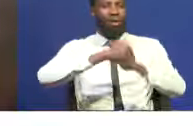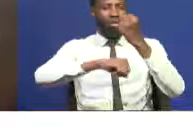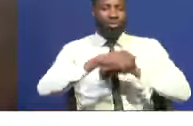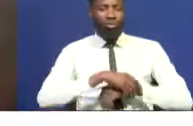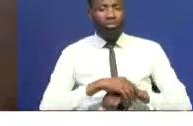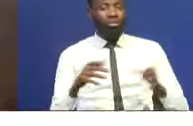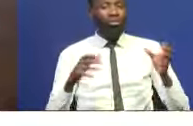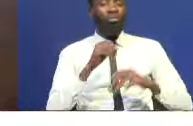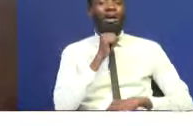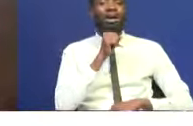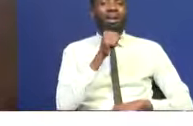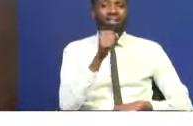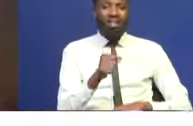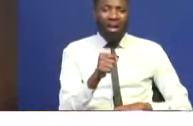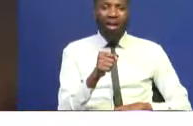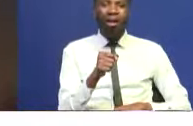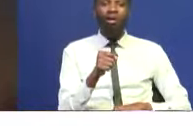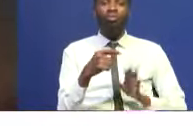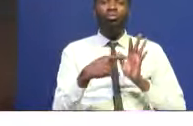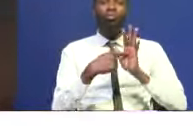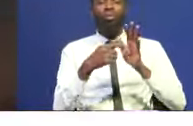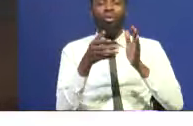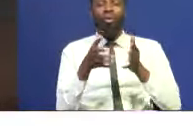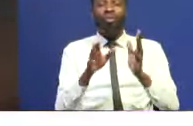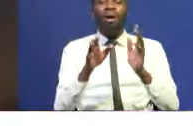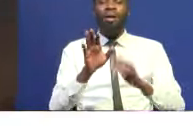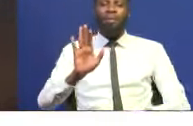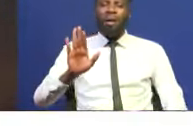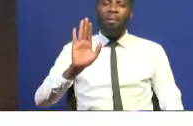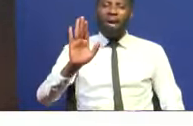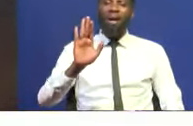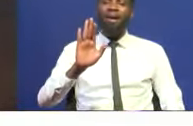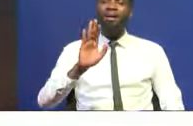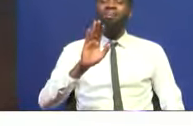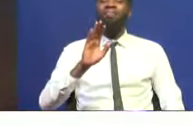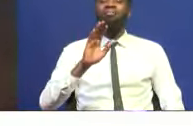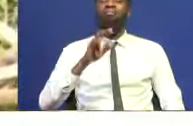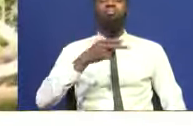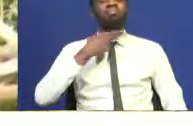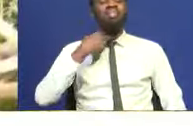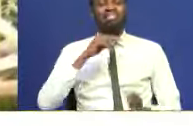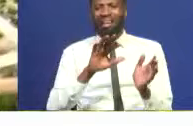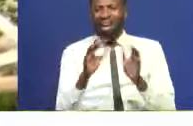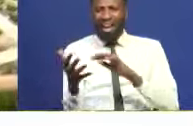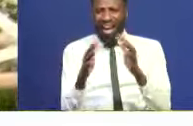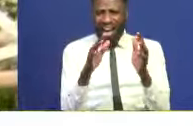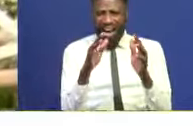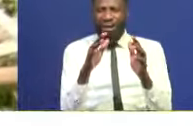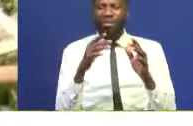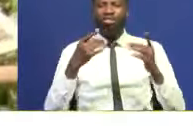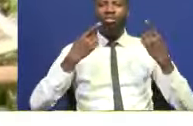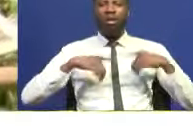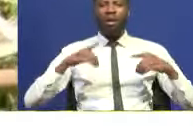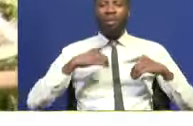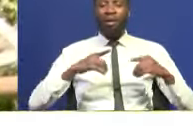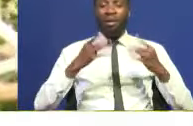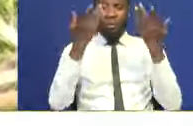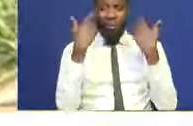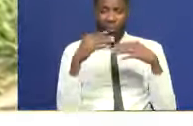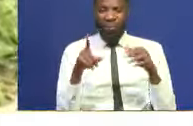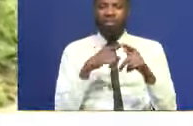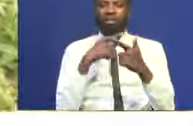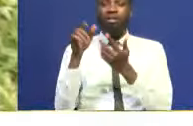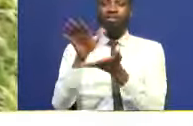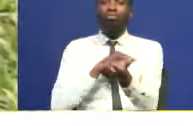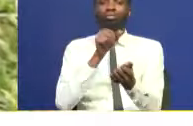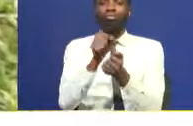elders recreated the priest's final moments in a symbolic mock-up only to destroy it, breaking it apart and burying it in the ground, as